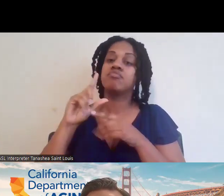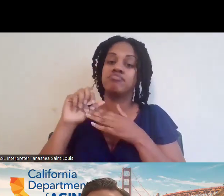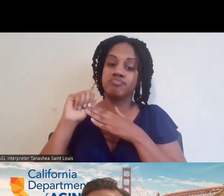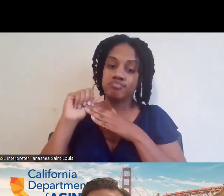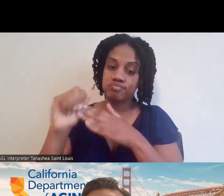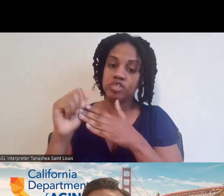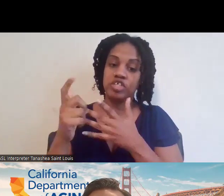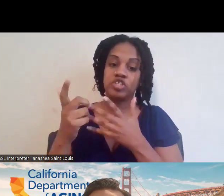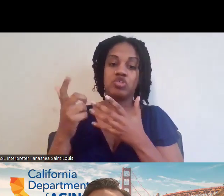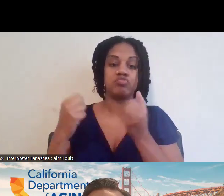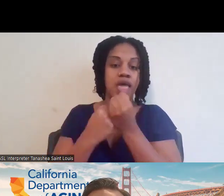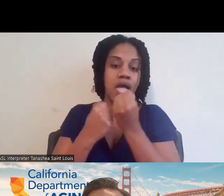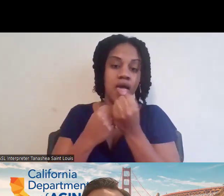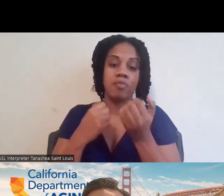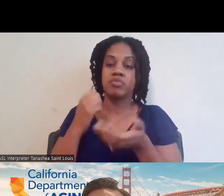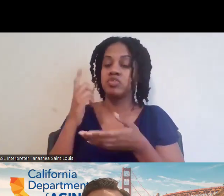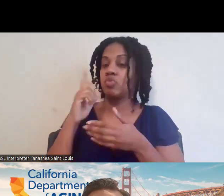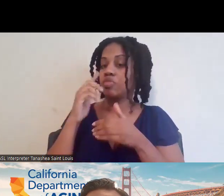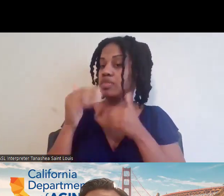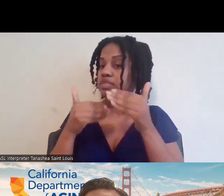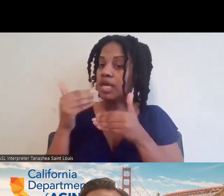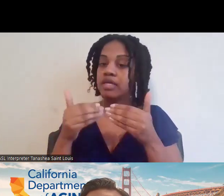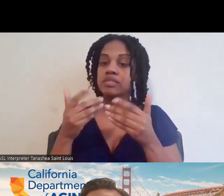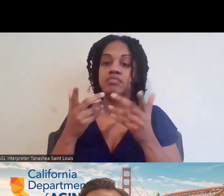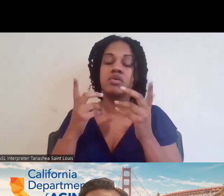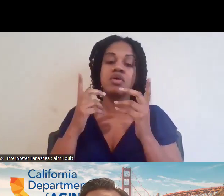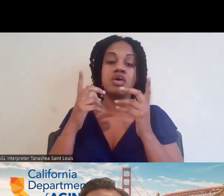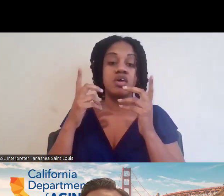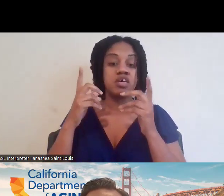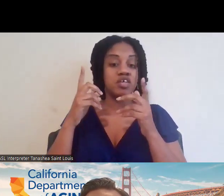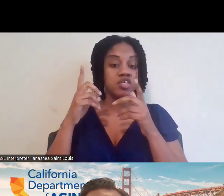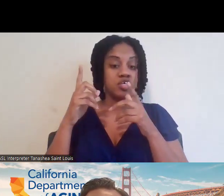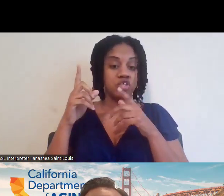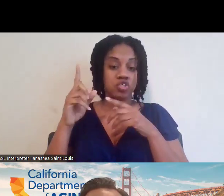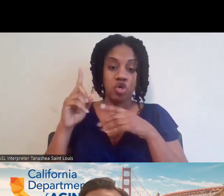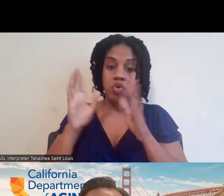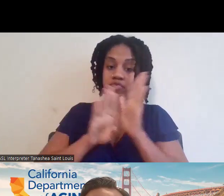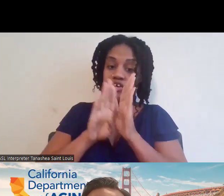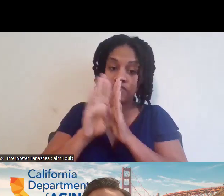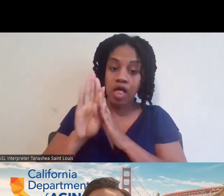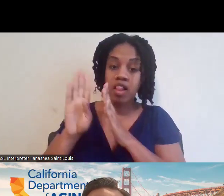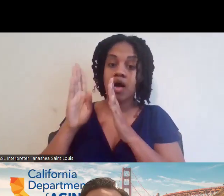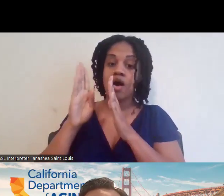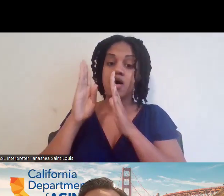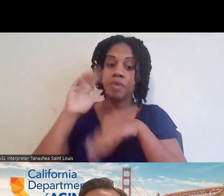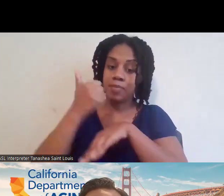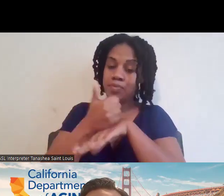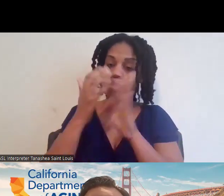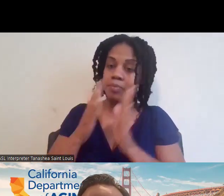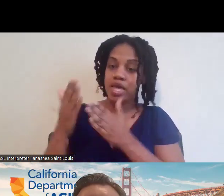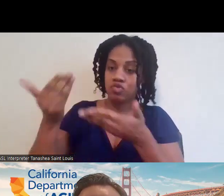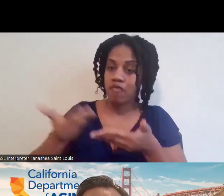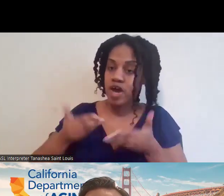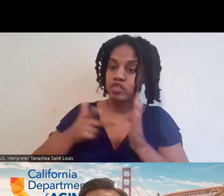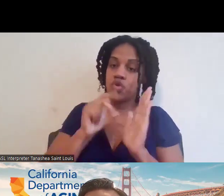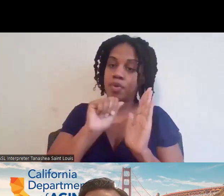stage of the process. Once we have developed out some proposed implementation plans, we'll then be inviting our AAA and